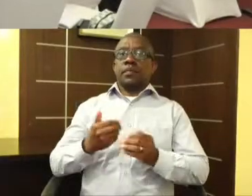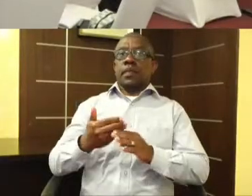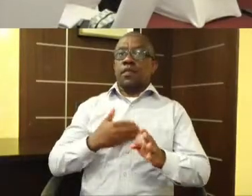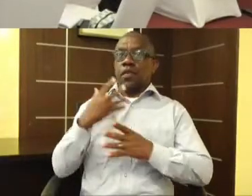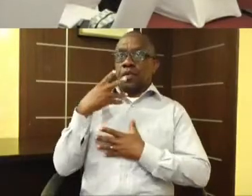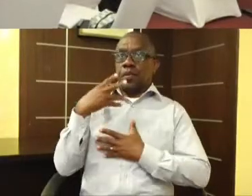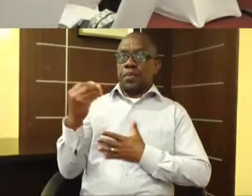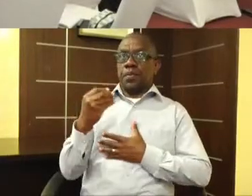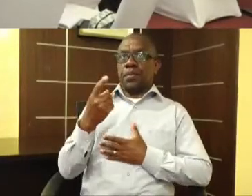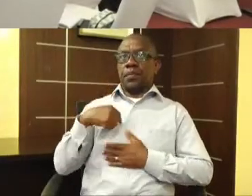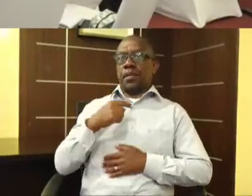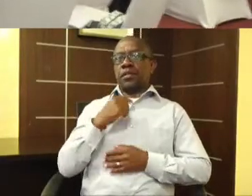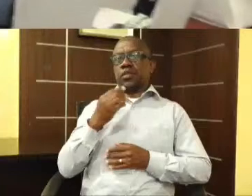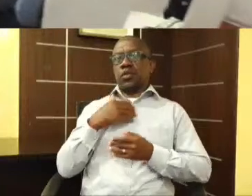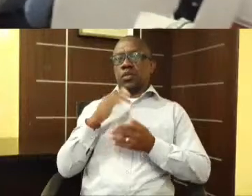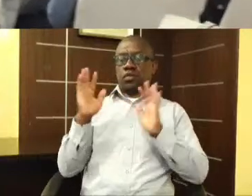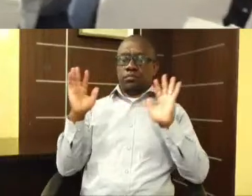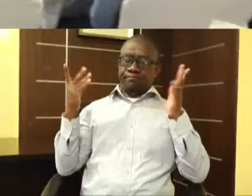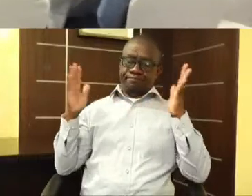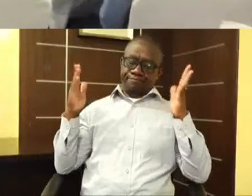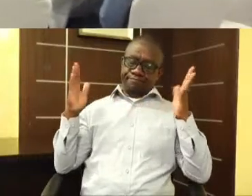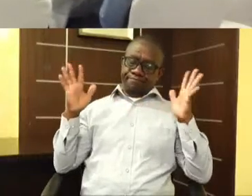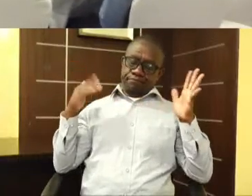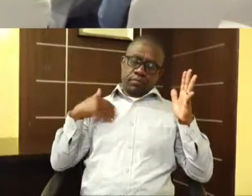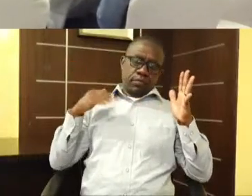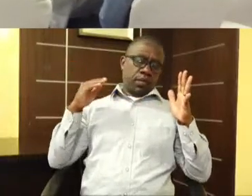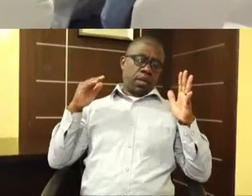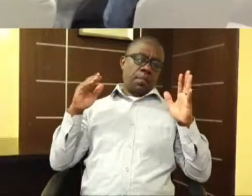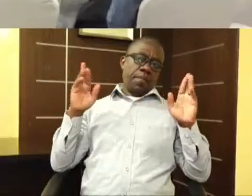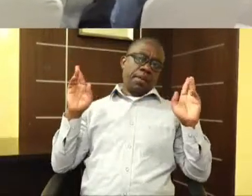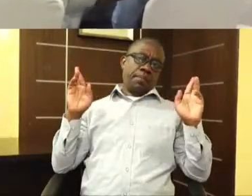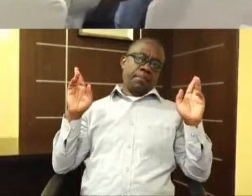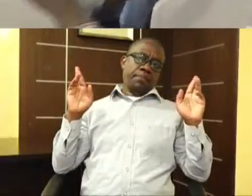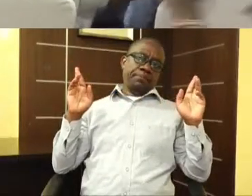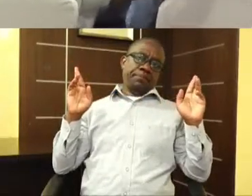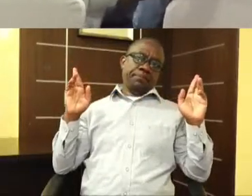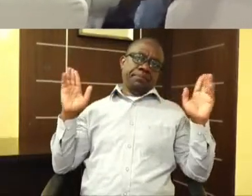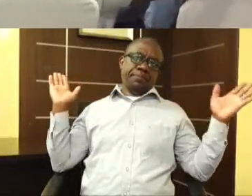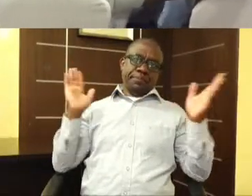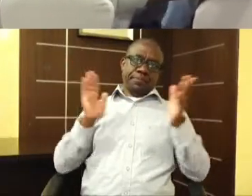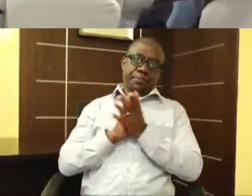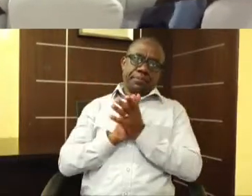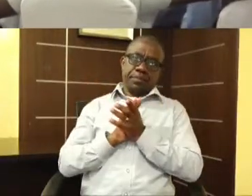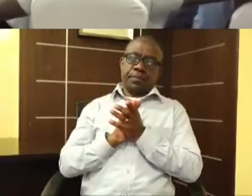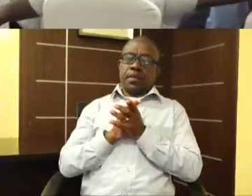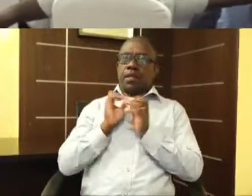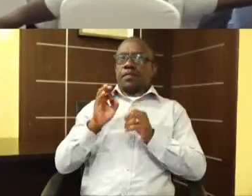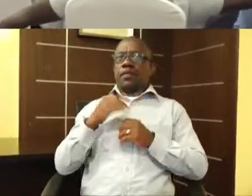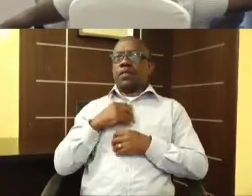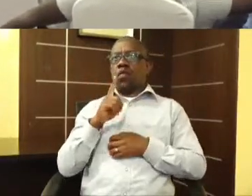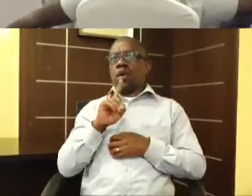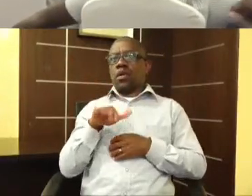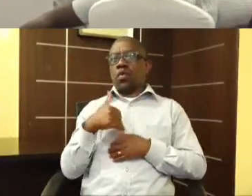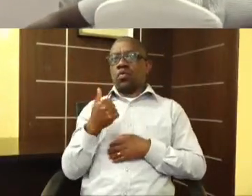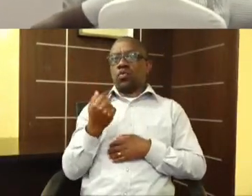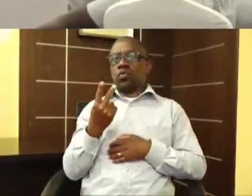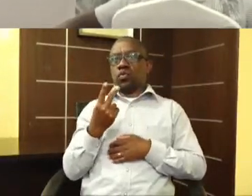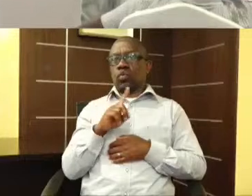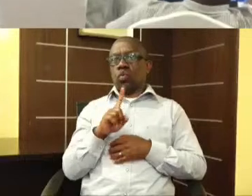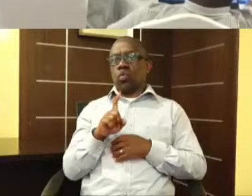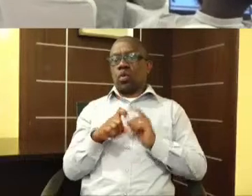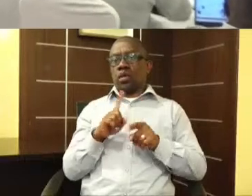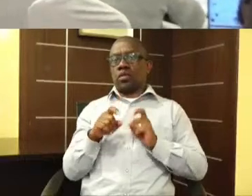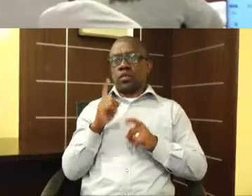clap. I hope you're going to hear it, and then we'll ask whether we have one or two questions for you.